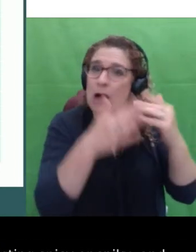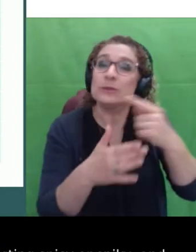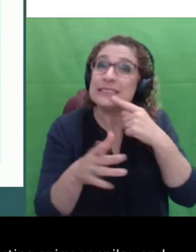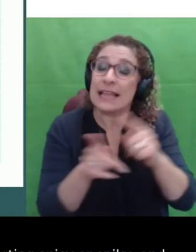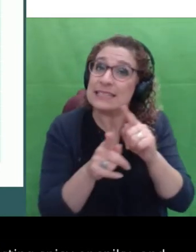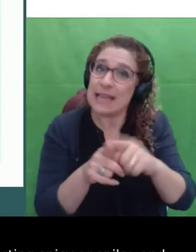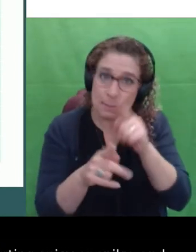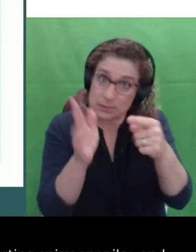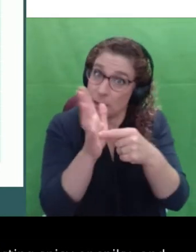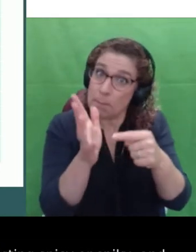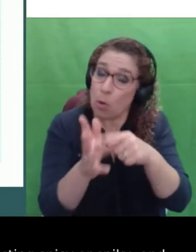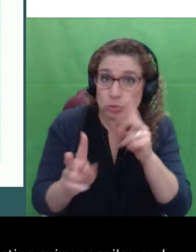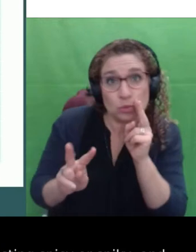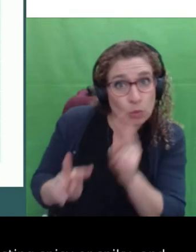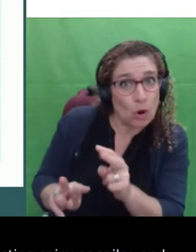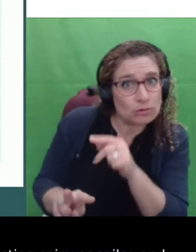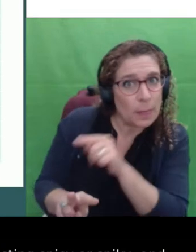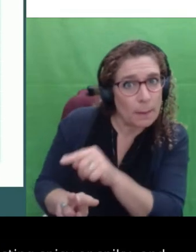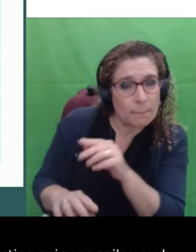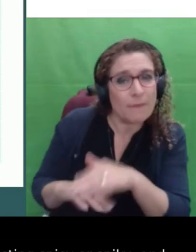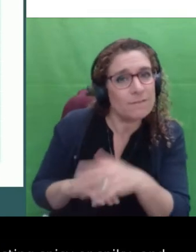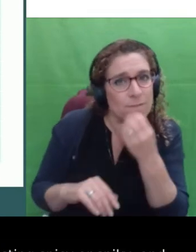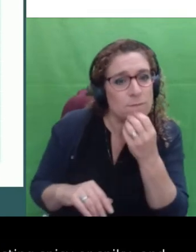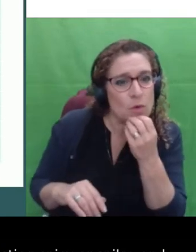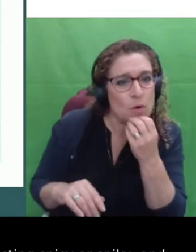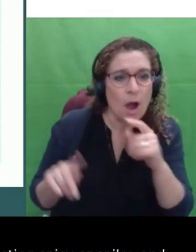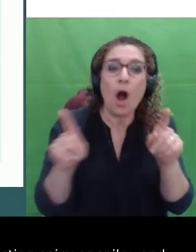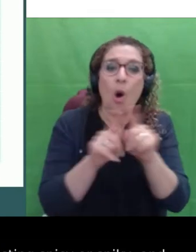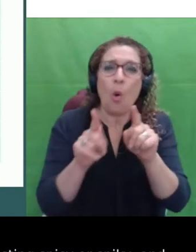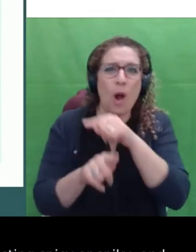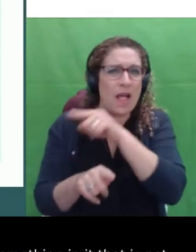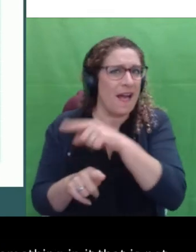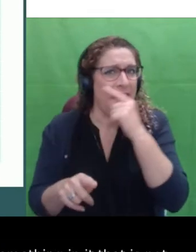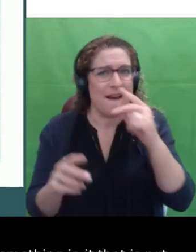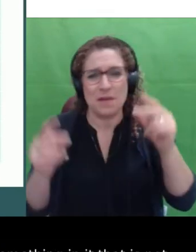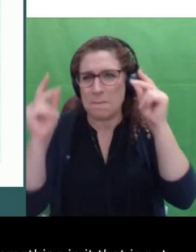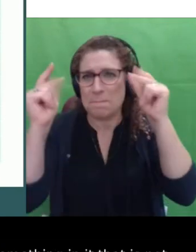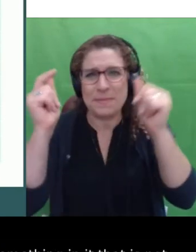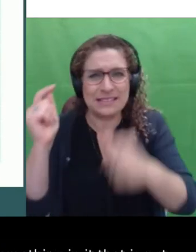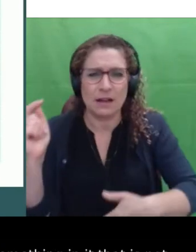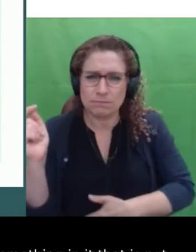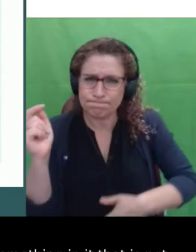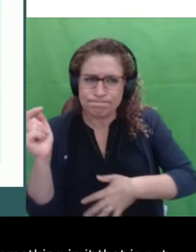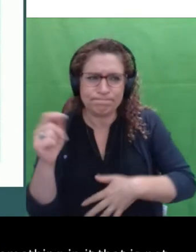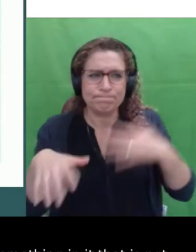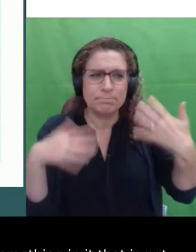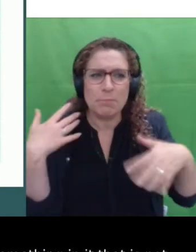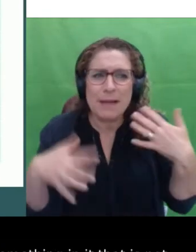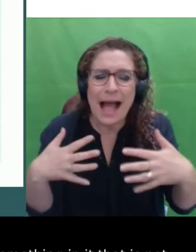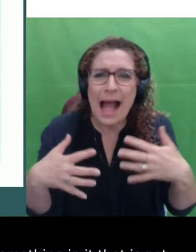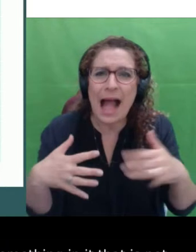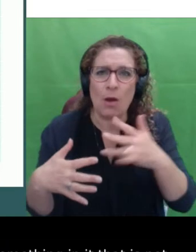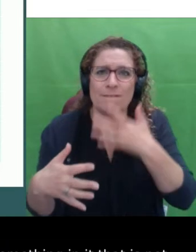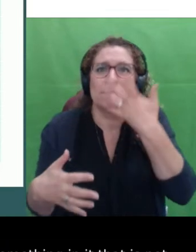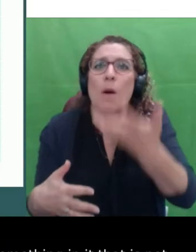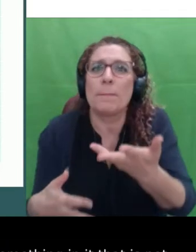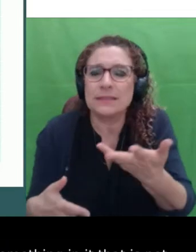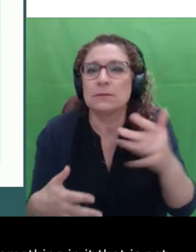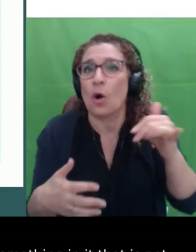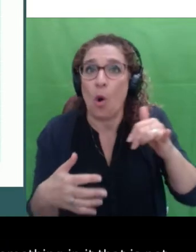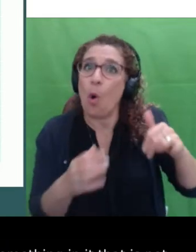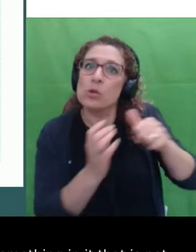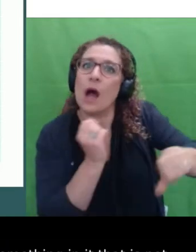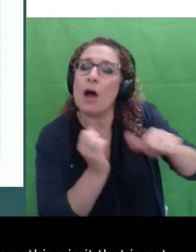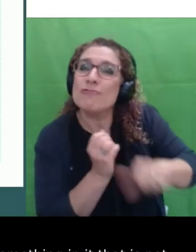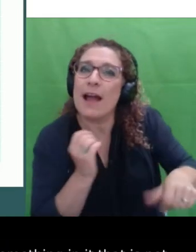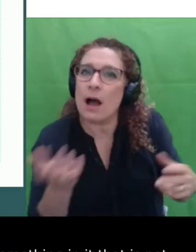around food and they may get immediate onset of tummy pain vomiting diarrhea when you look at non-ige mediated allergy it's